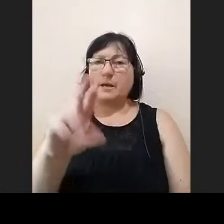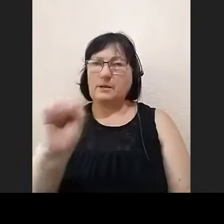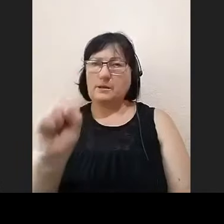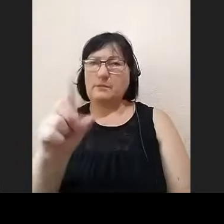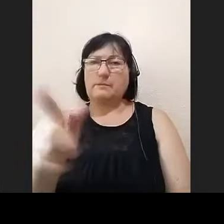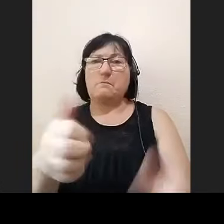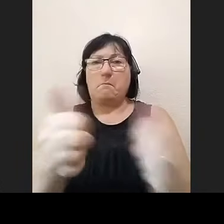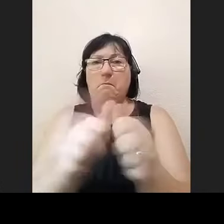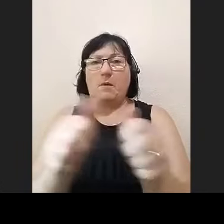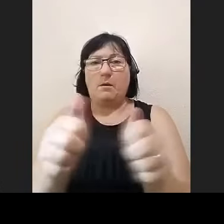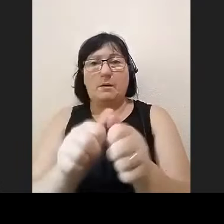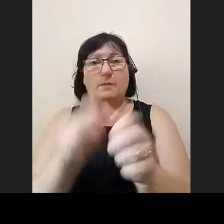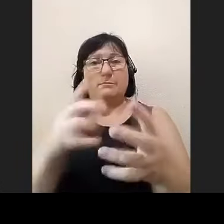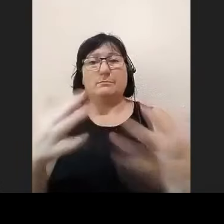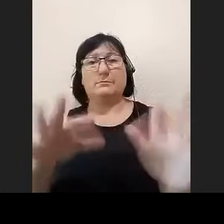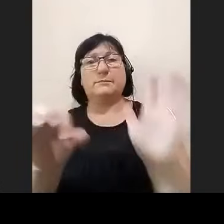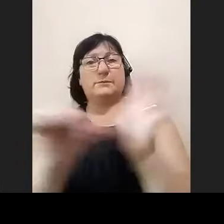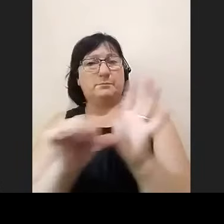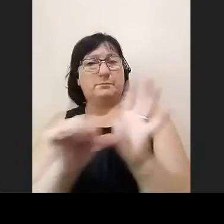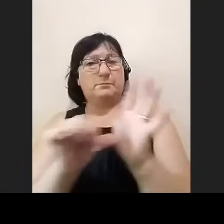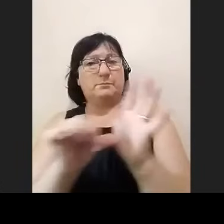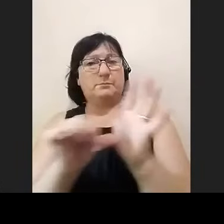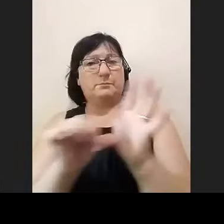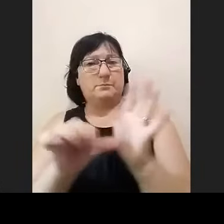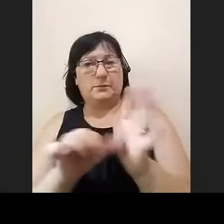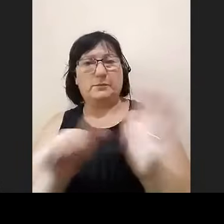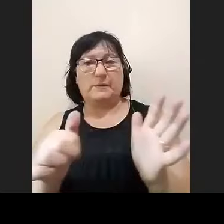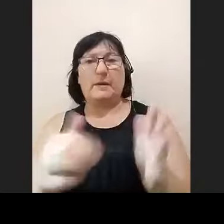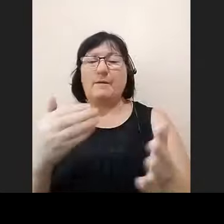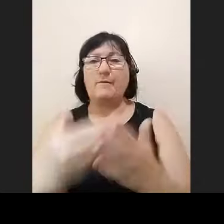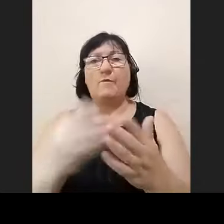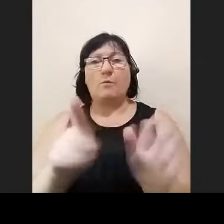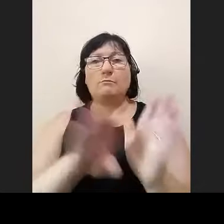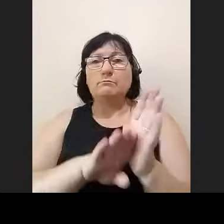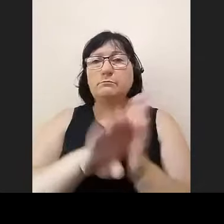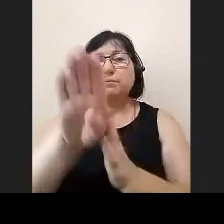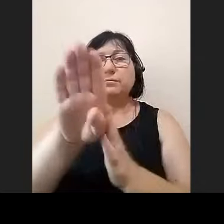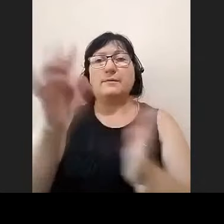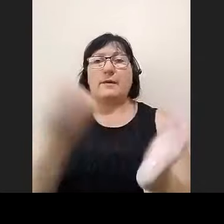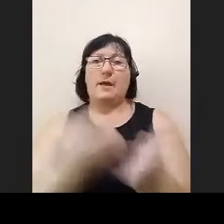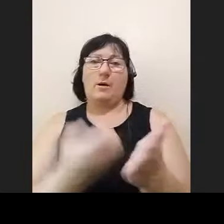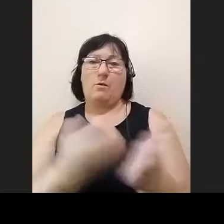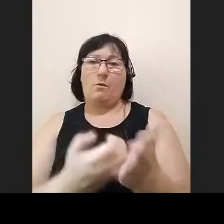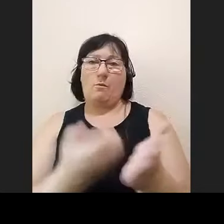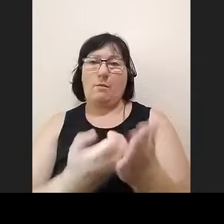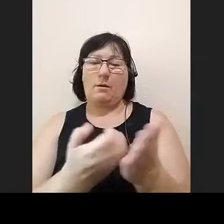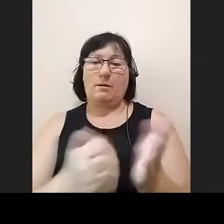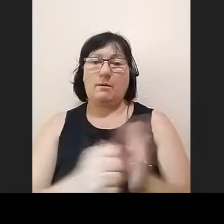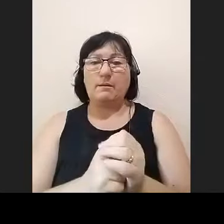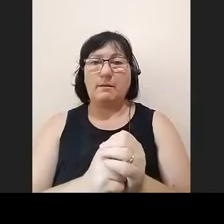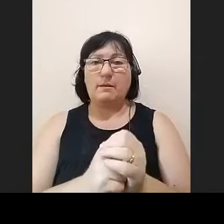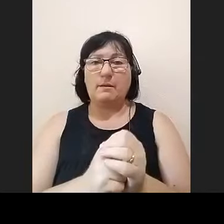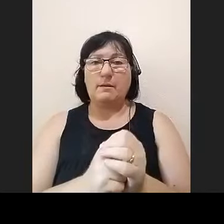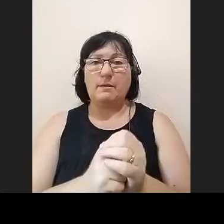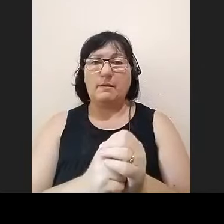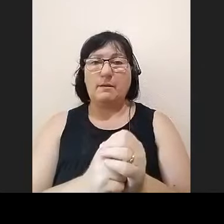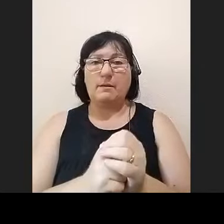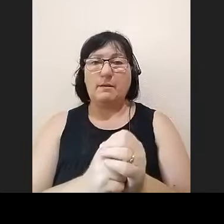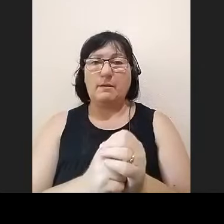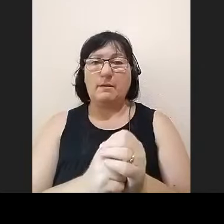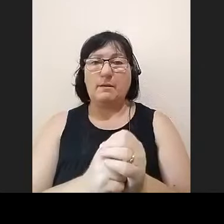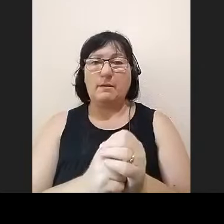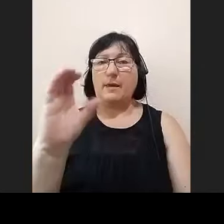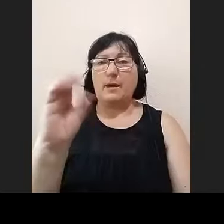drive innovation and economic growth and ensure that the SARS AEO program responds more effectively to our